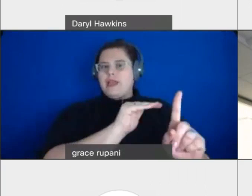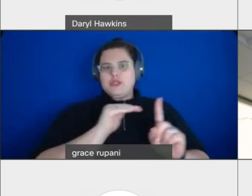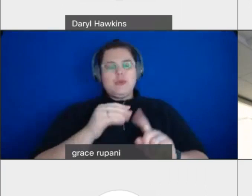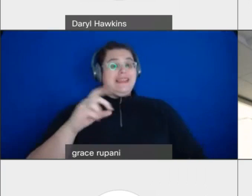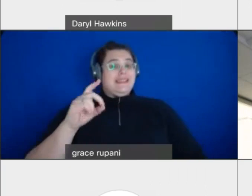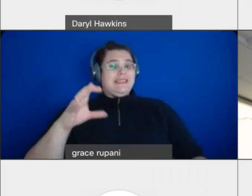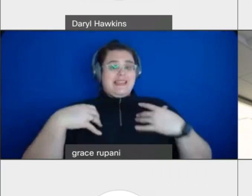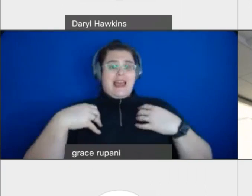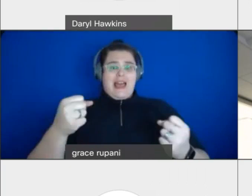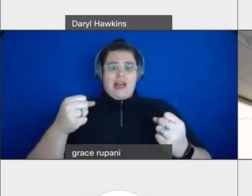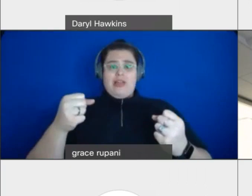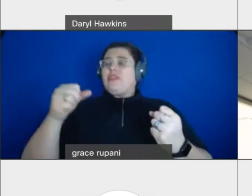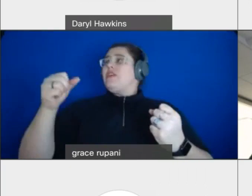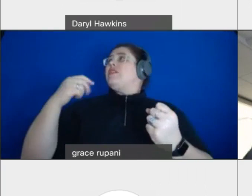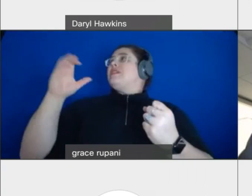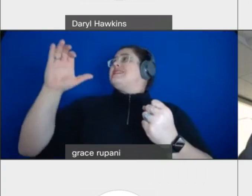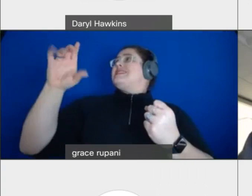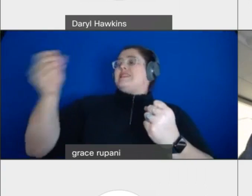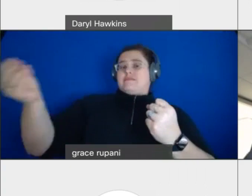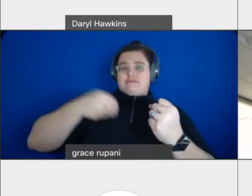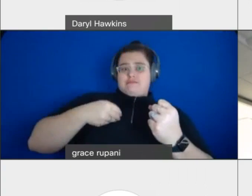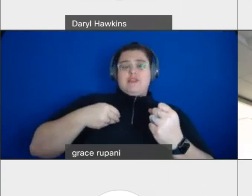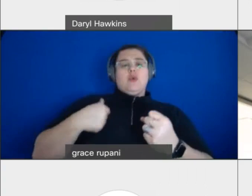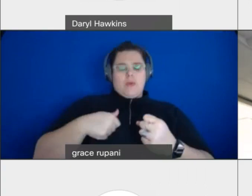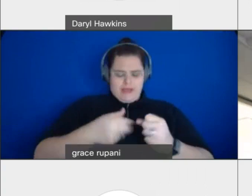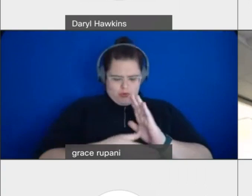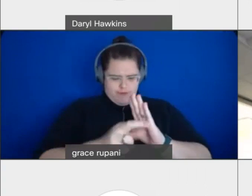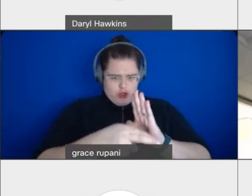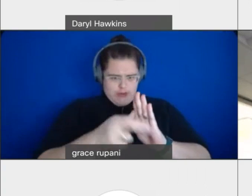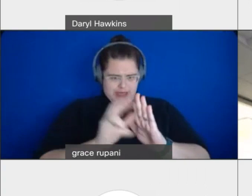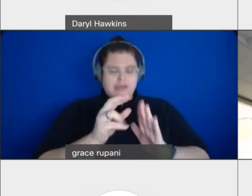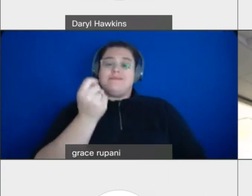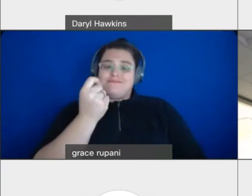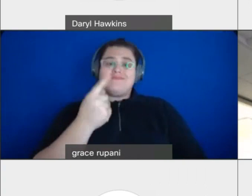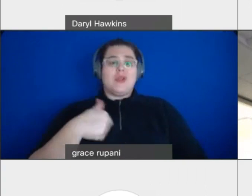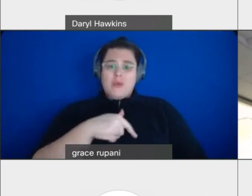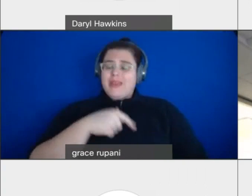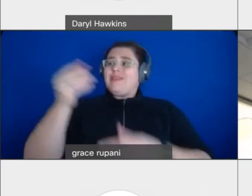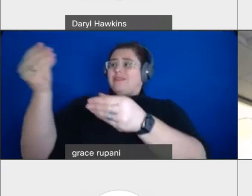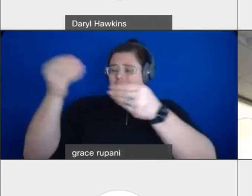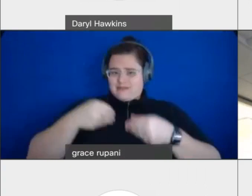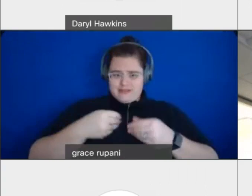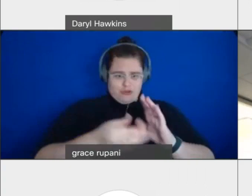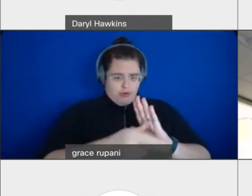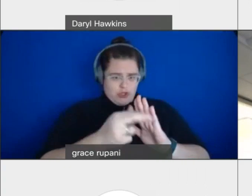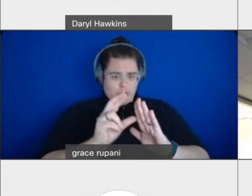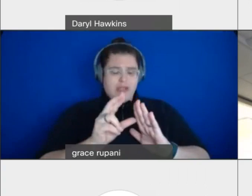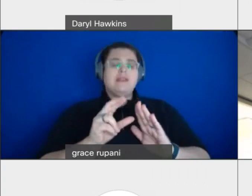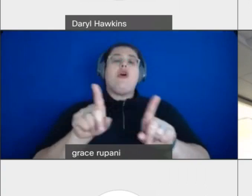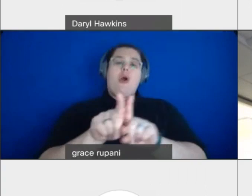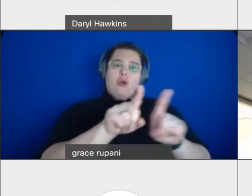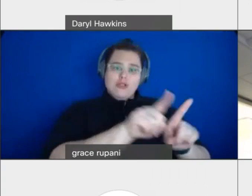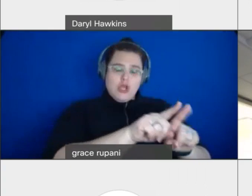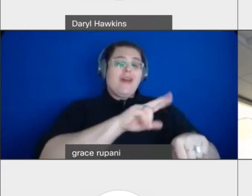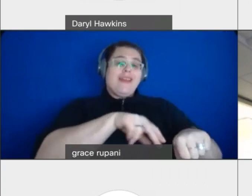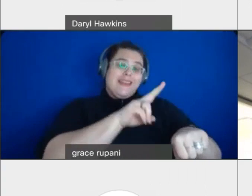reviewing the updated CDC guidance, and we review CDC guidance in addition to the national and